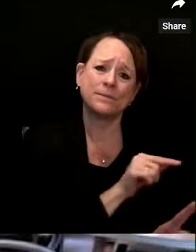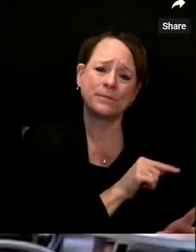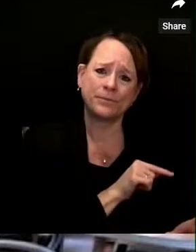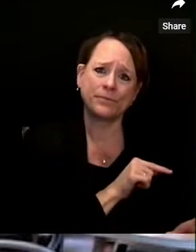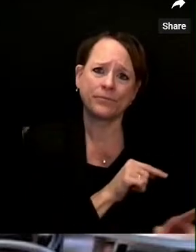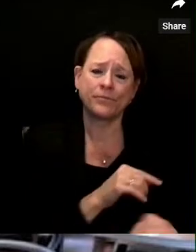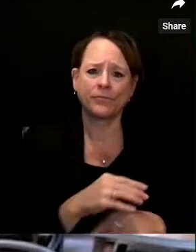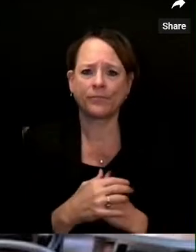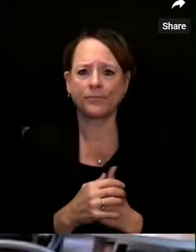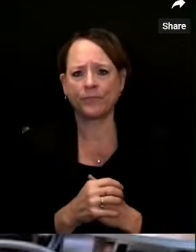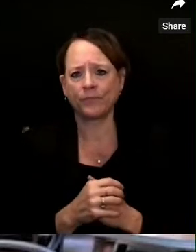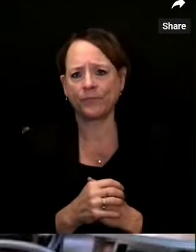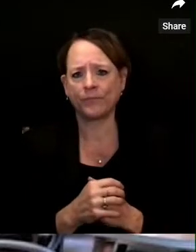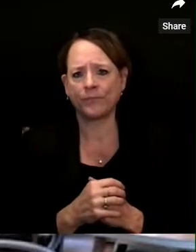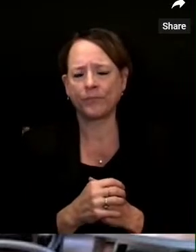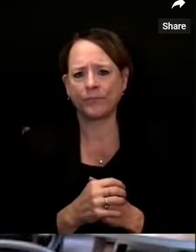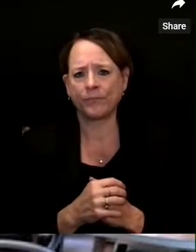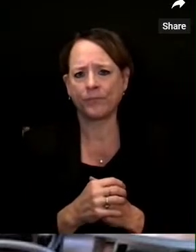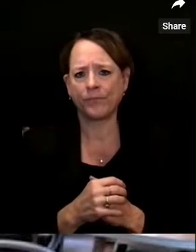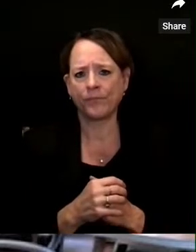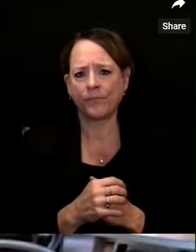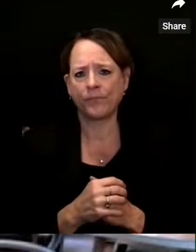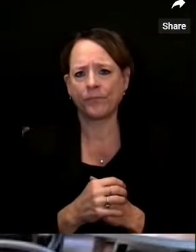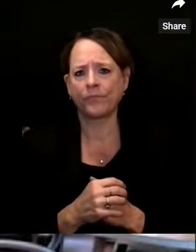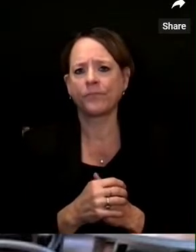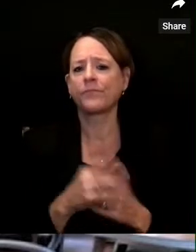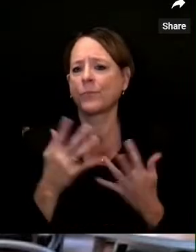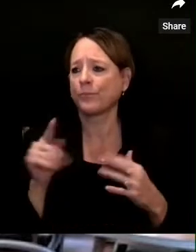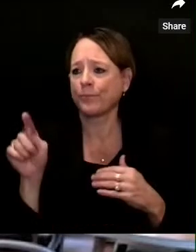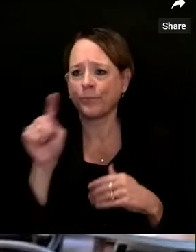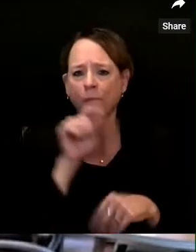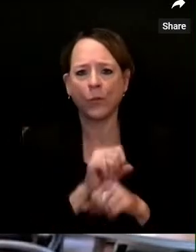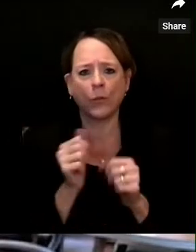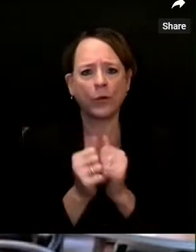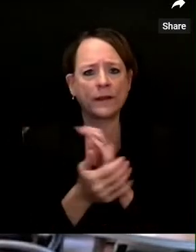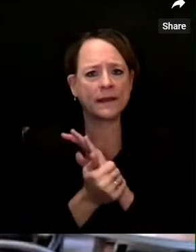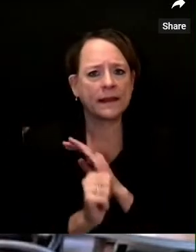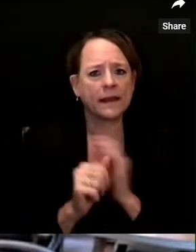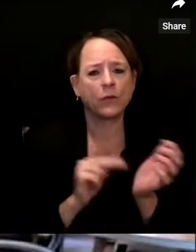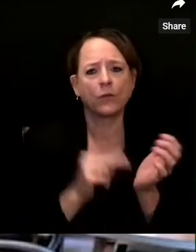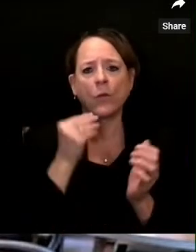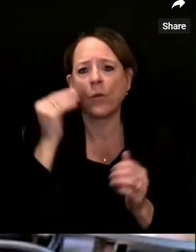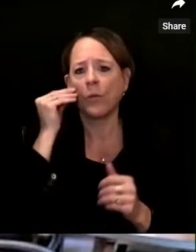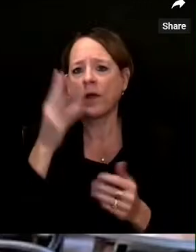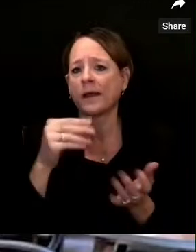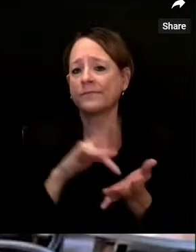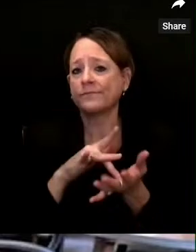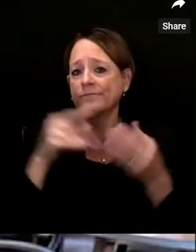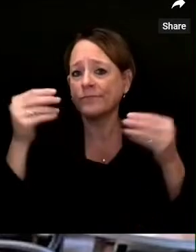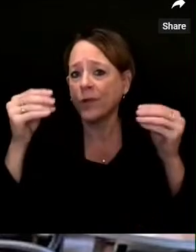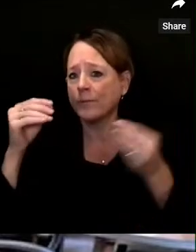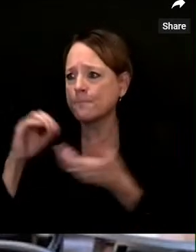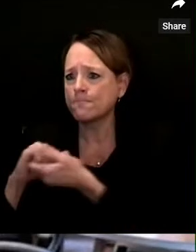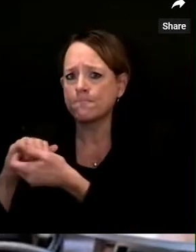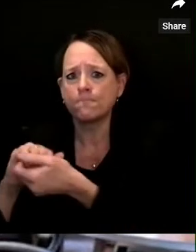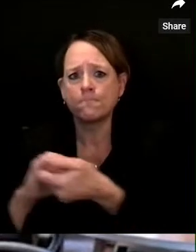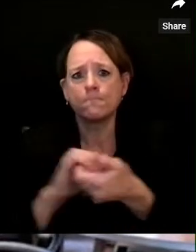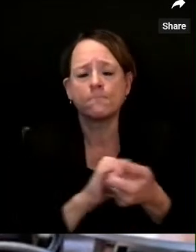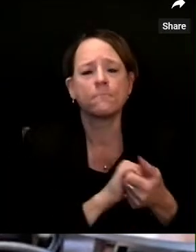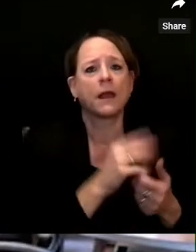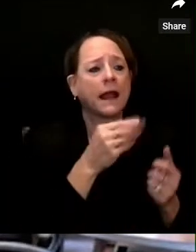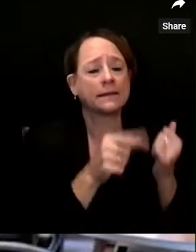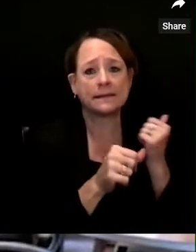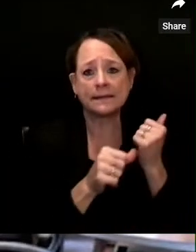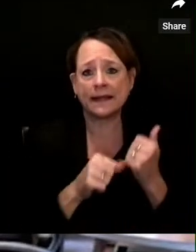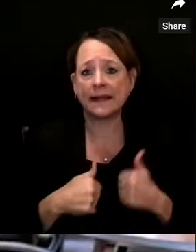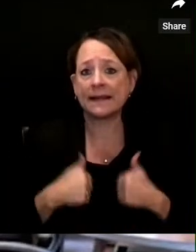working with our skilled nursing facilities and with pharmacies to partner with assisted living facilities to make sure that those booster doses can